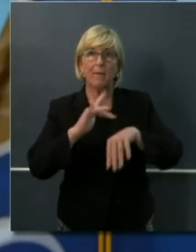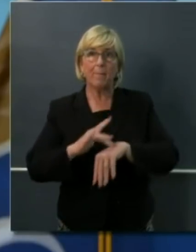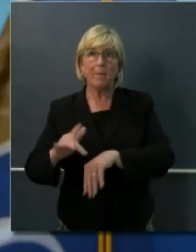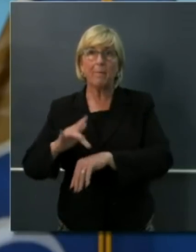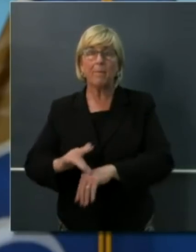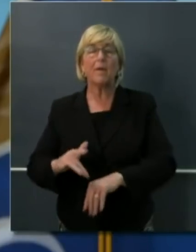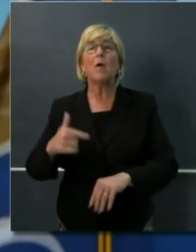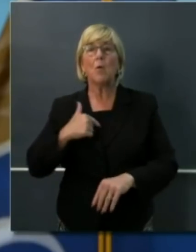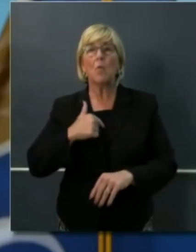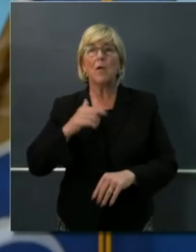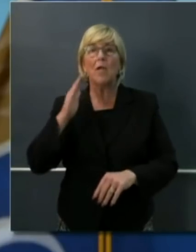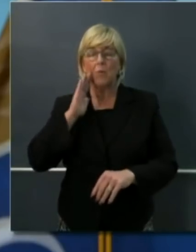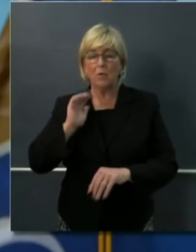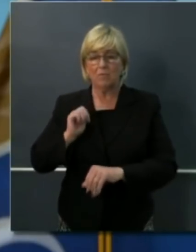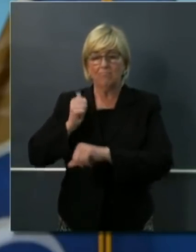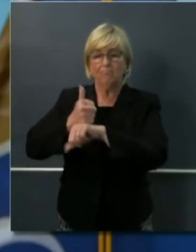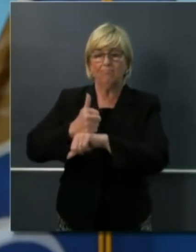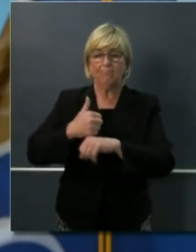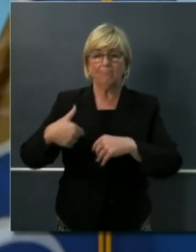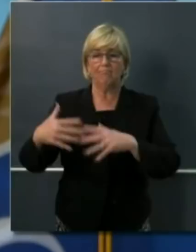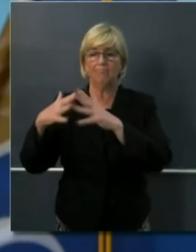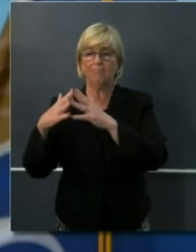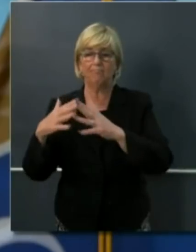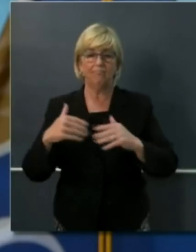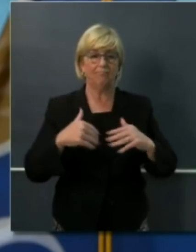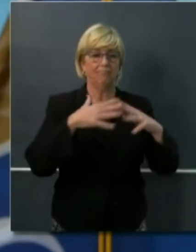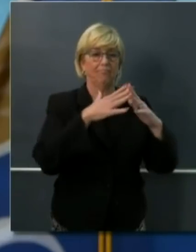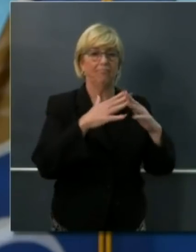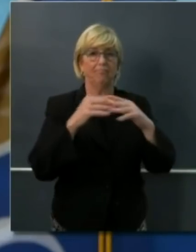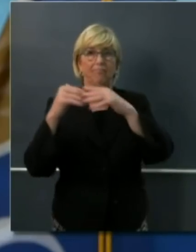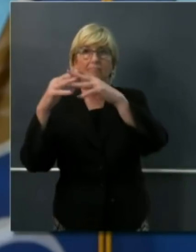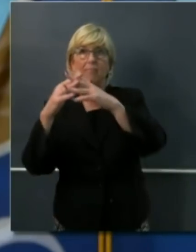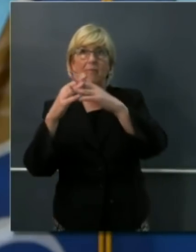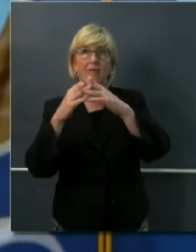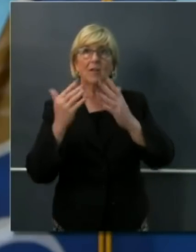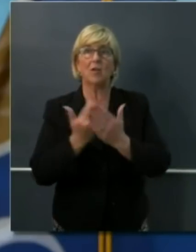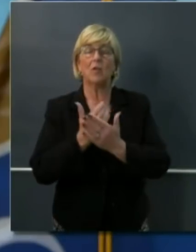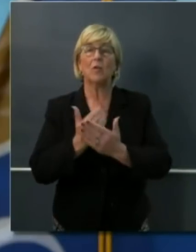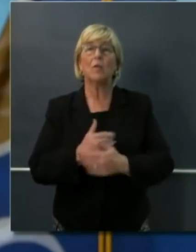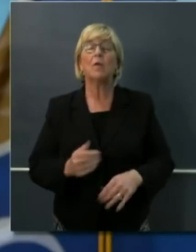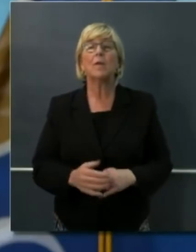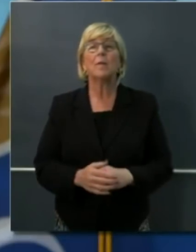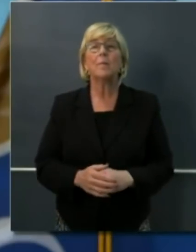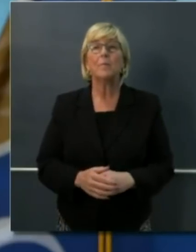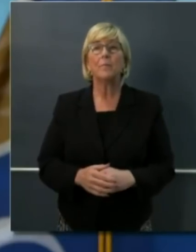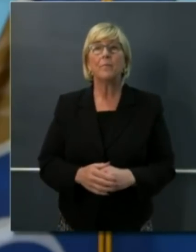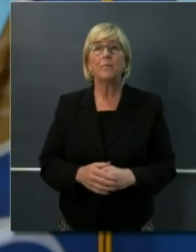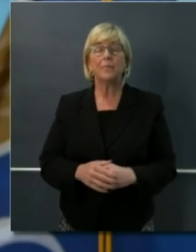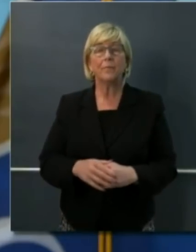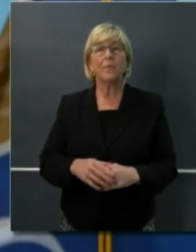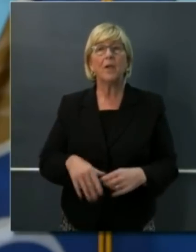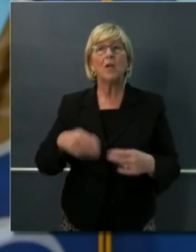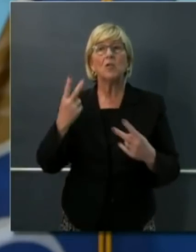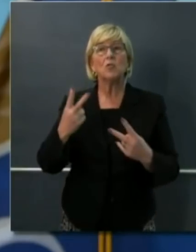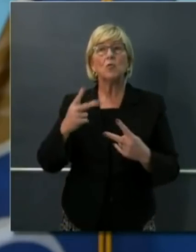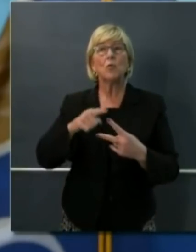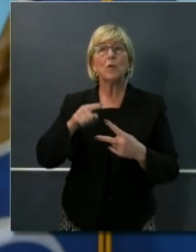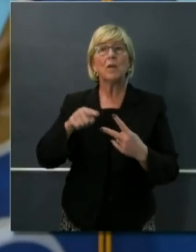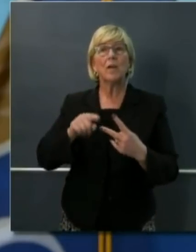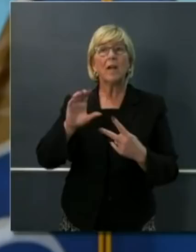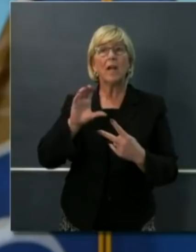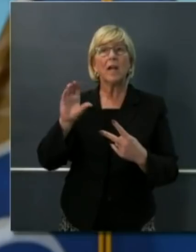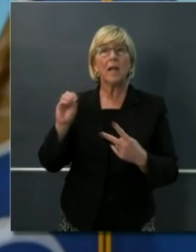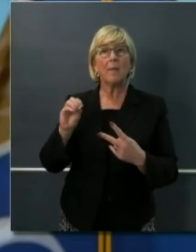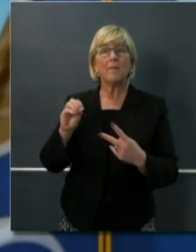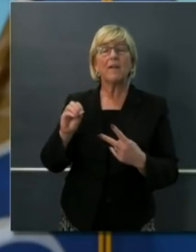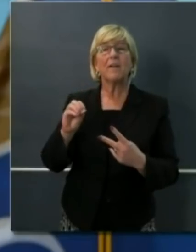plug these programs into these sites. The two companies, Verily, they'll provide 6 of these sites. That's